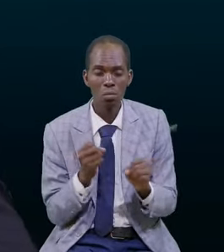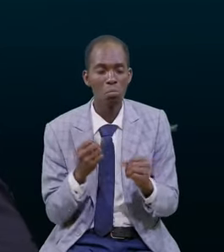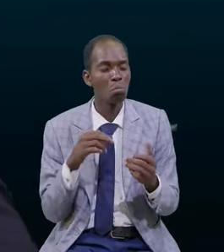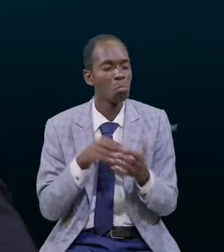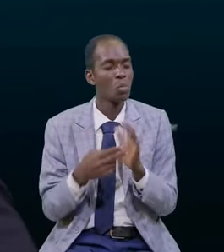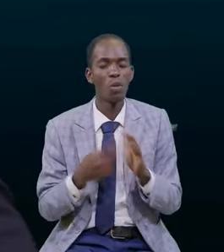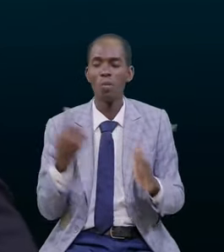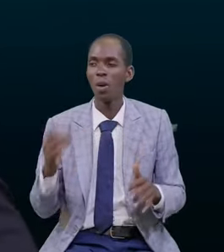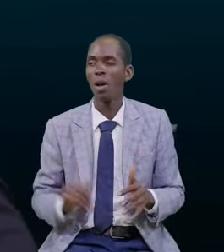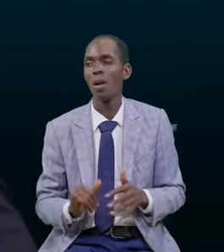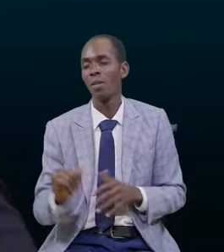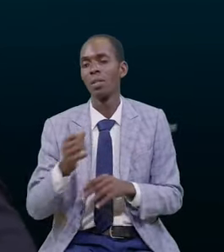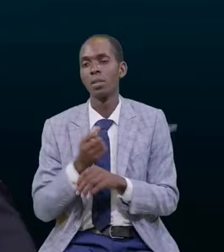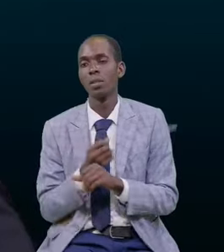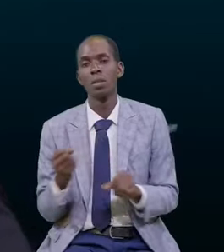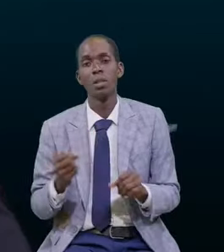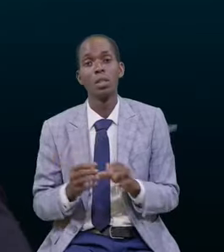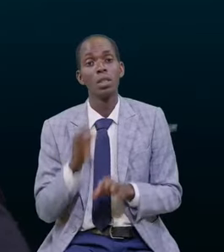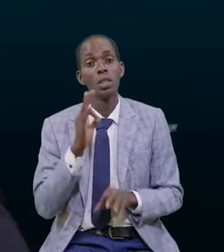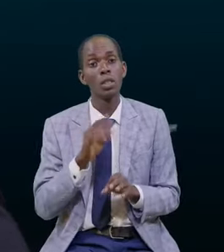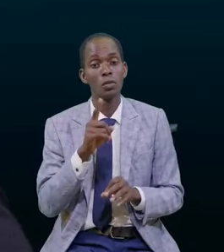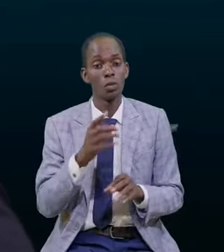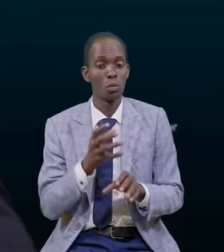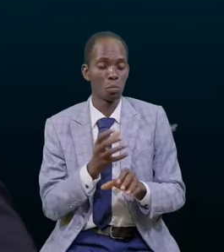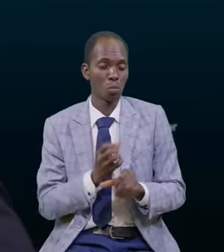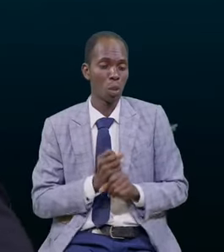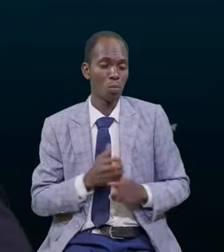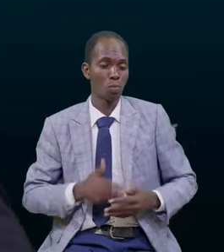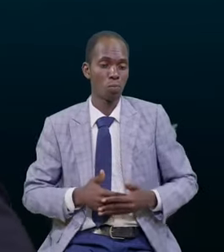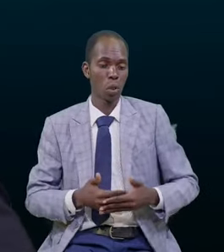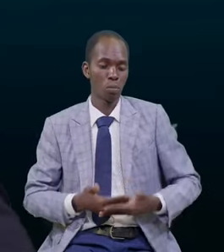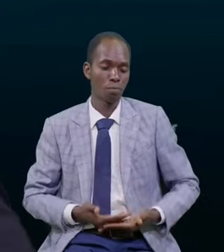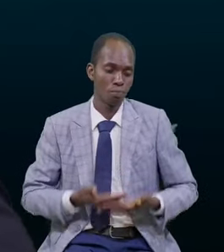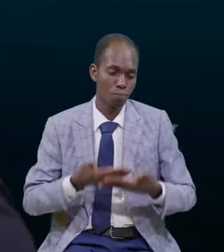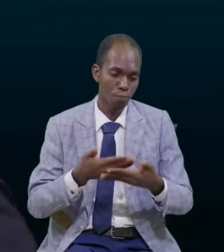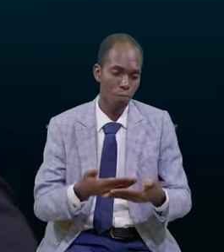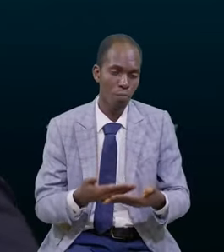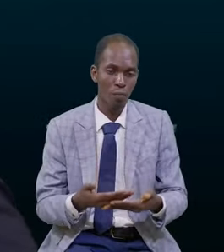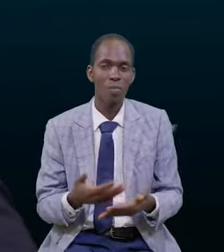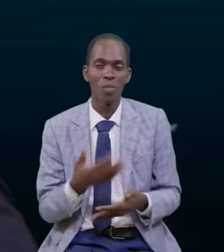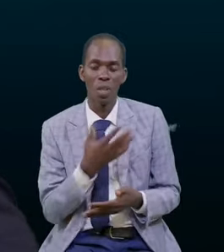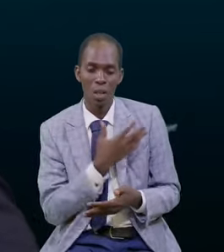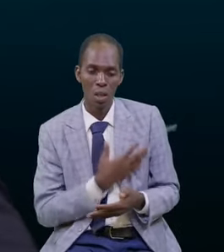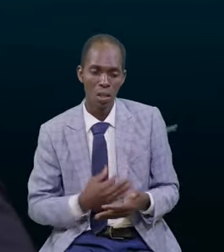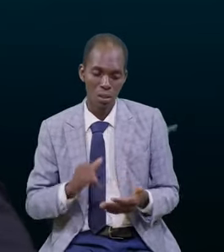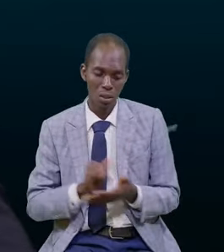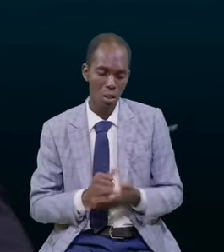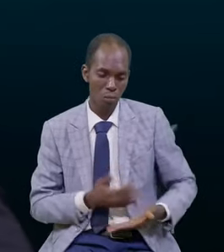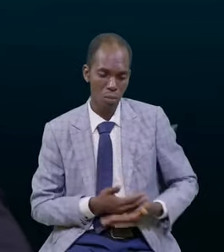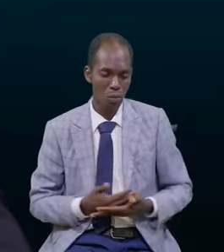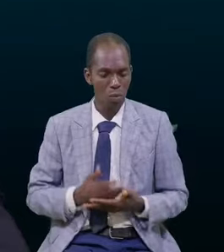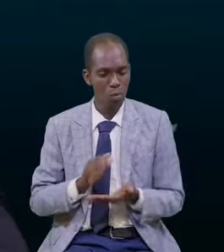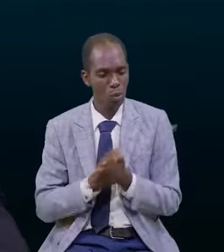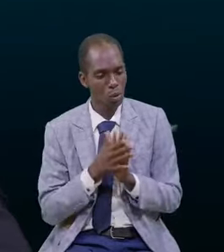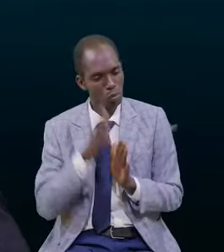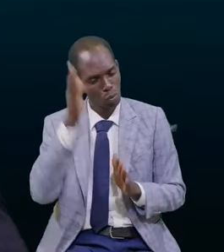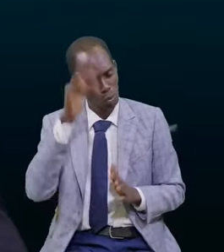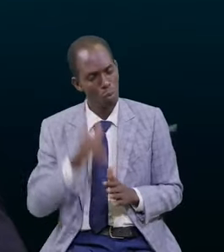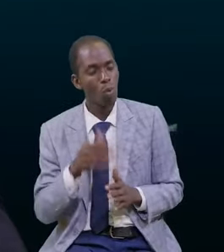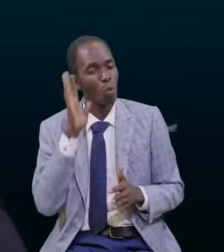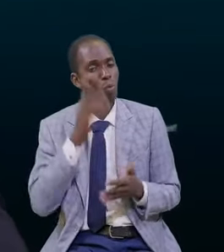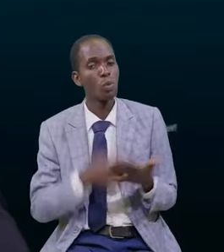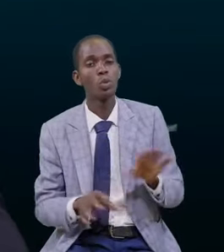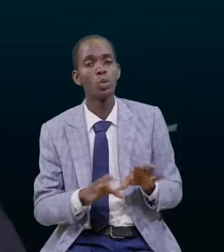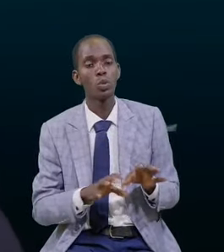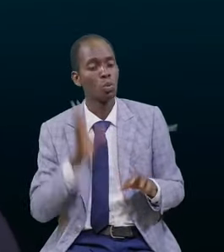child and then the child became nasty will you disown the child will you throw the child into hot water for example and